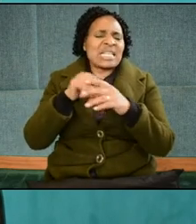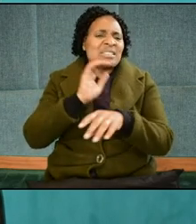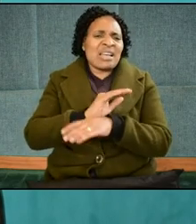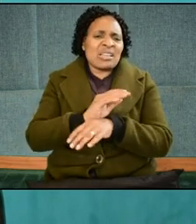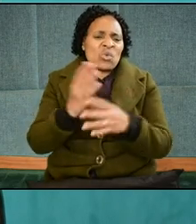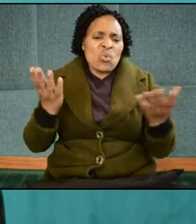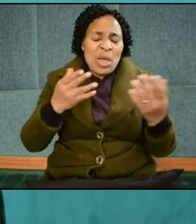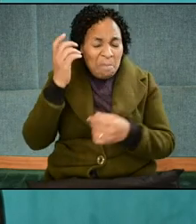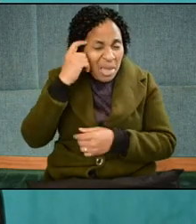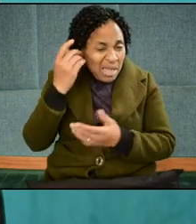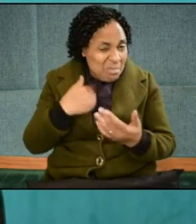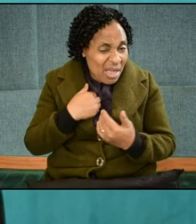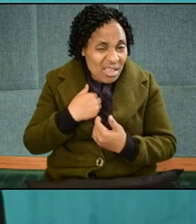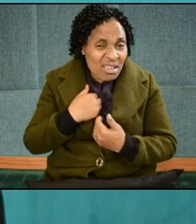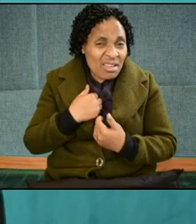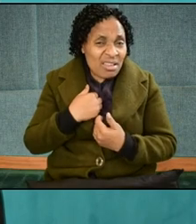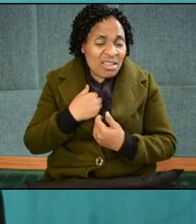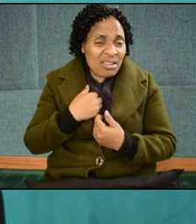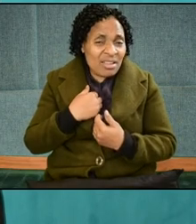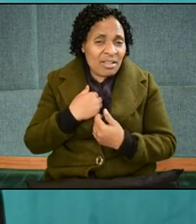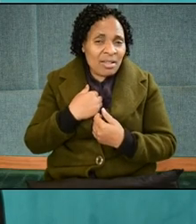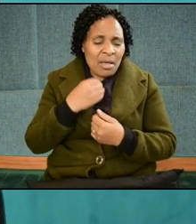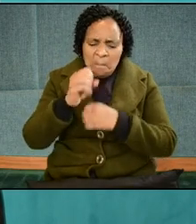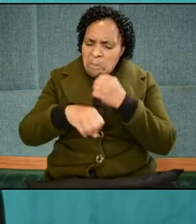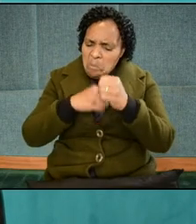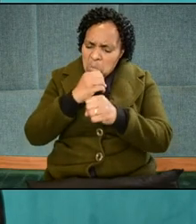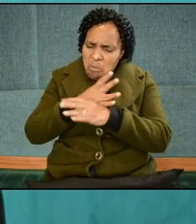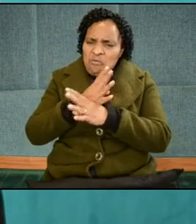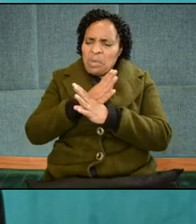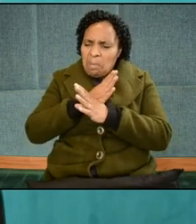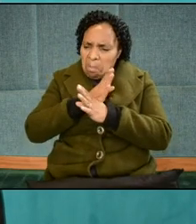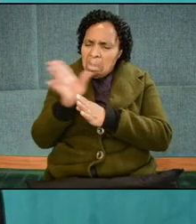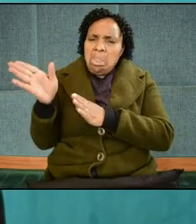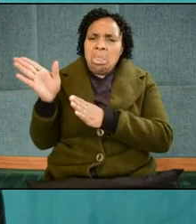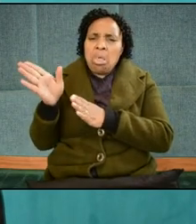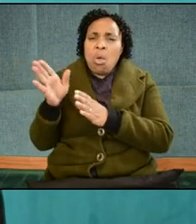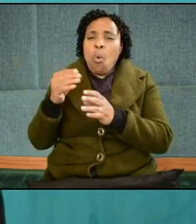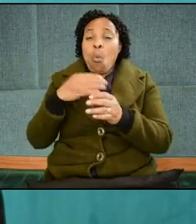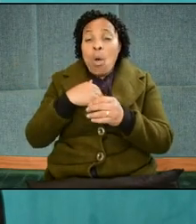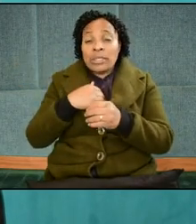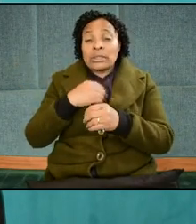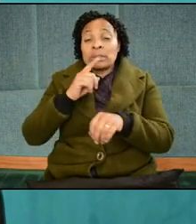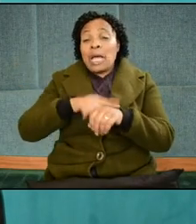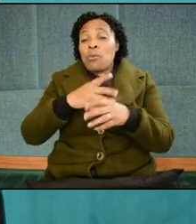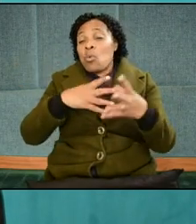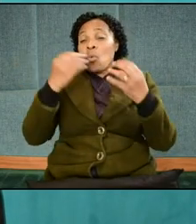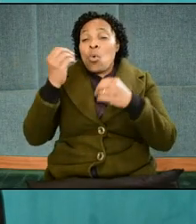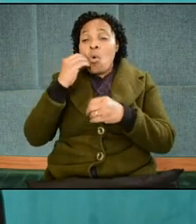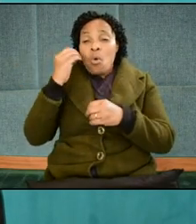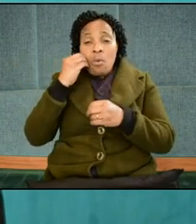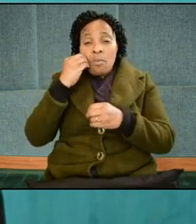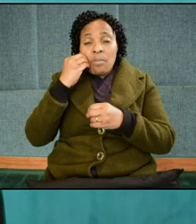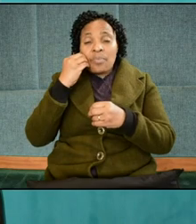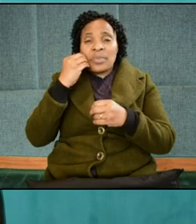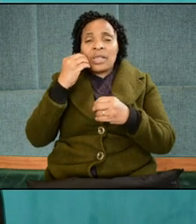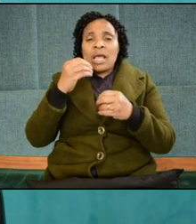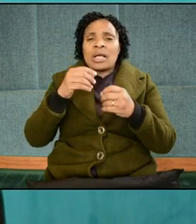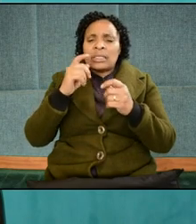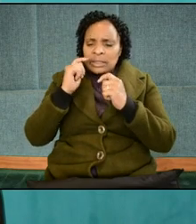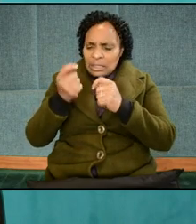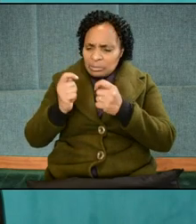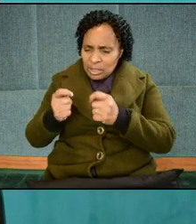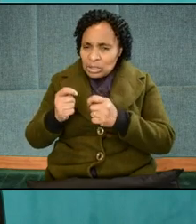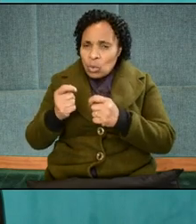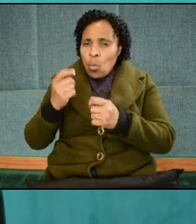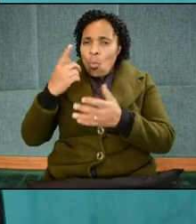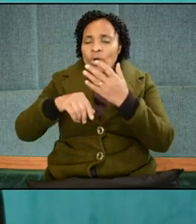Yeah. Where's my mind? It's already gone to the movies. It's coming out at 2. I want to go home. But where am I supposed to be? In church. Tempted after the things that